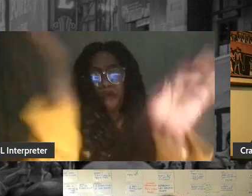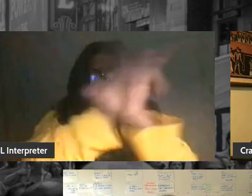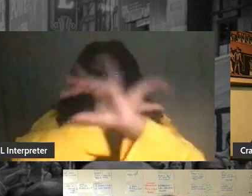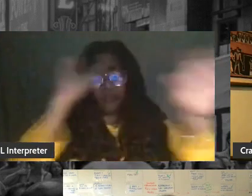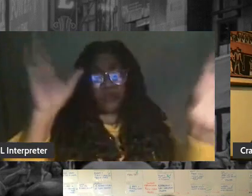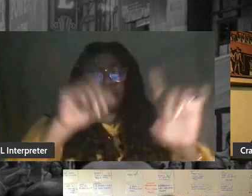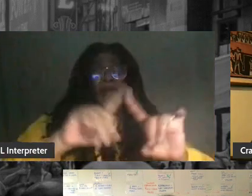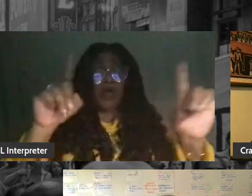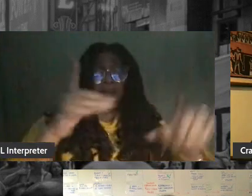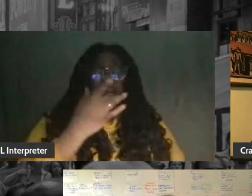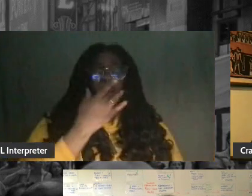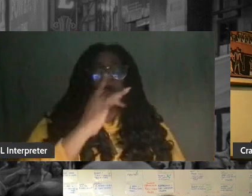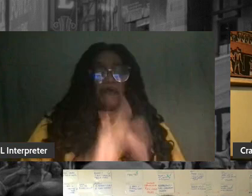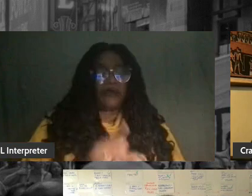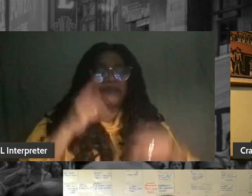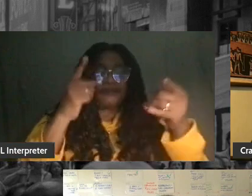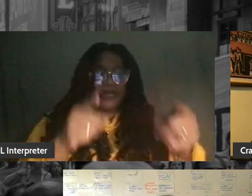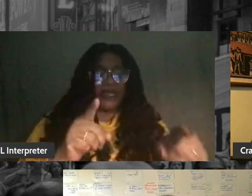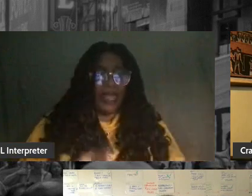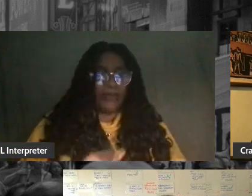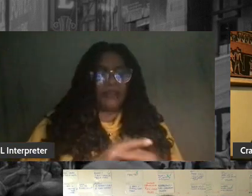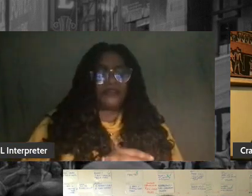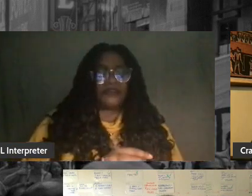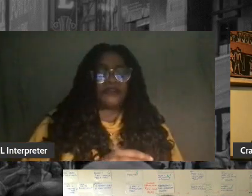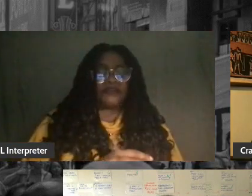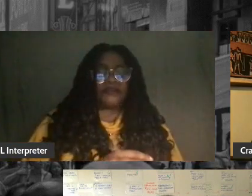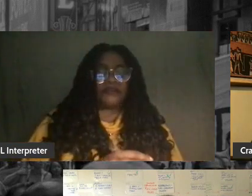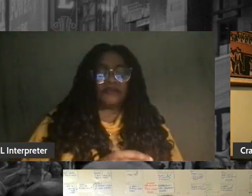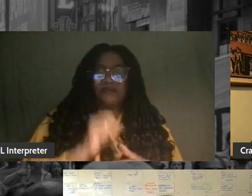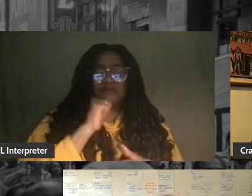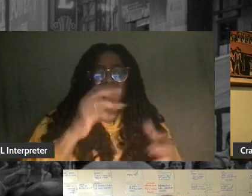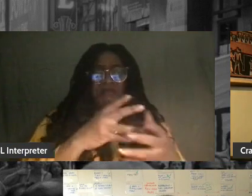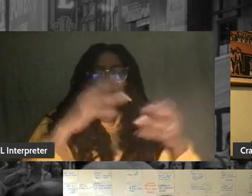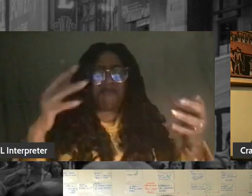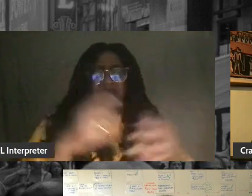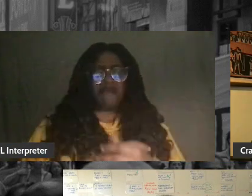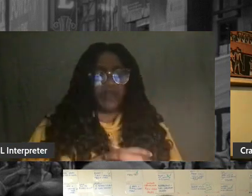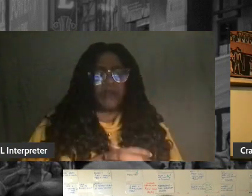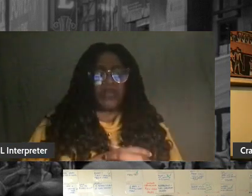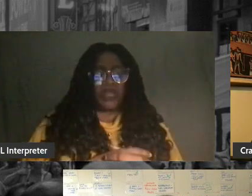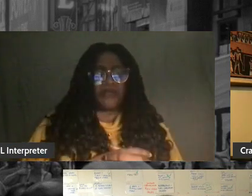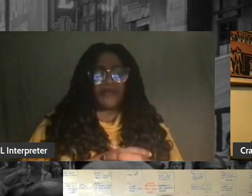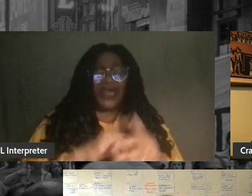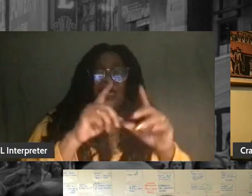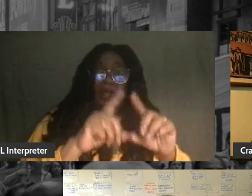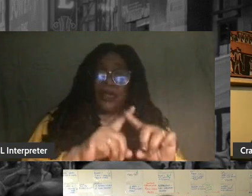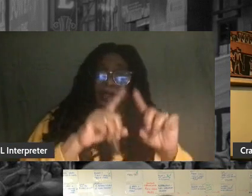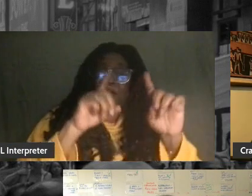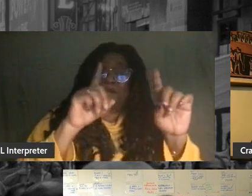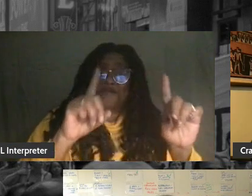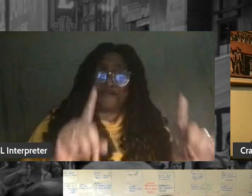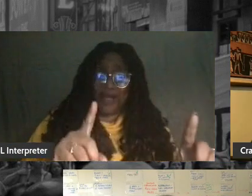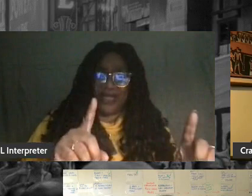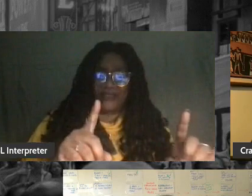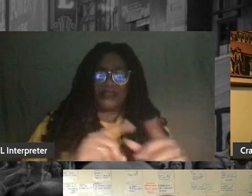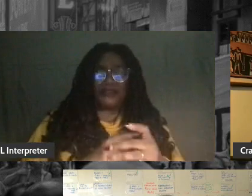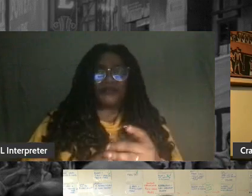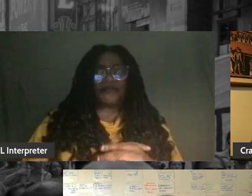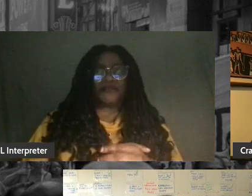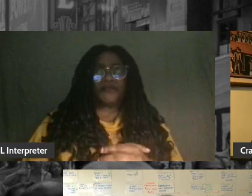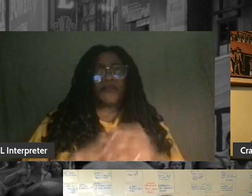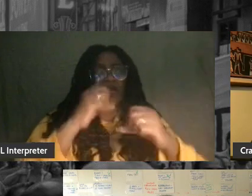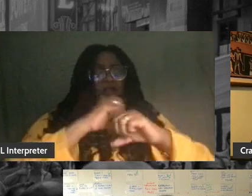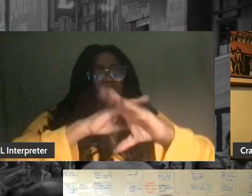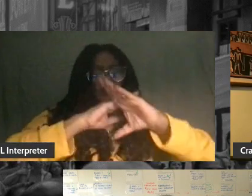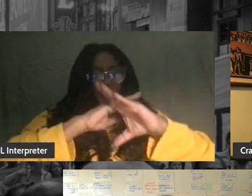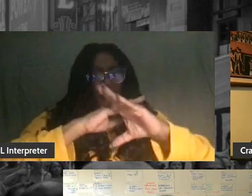Fortunately, it happens infrequently. But I will say, in order to protect